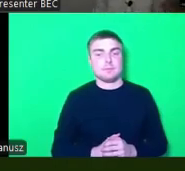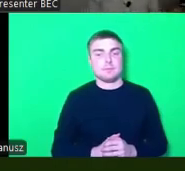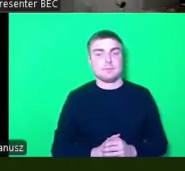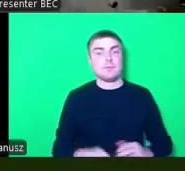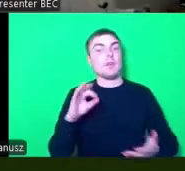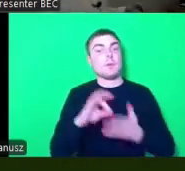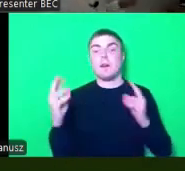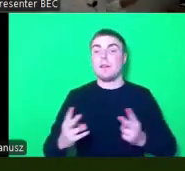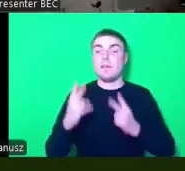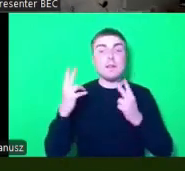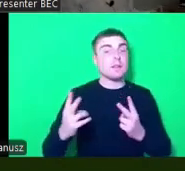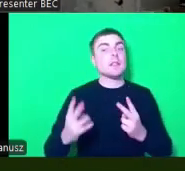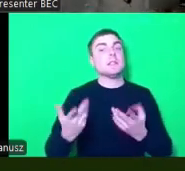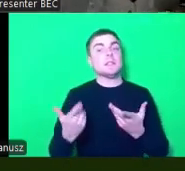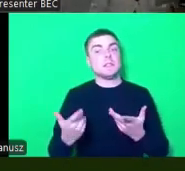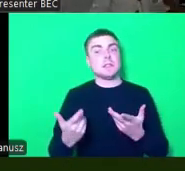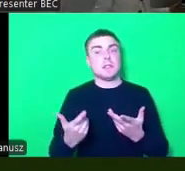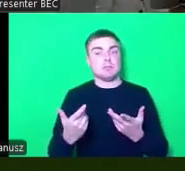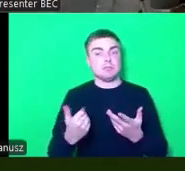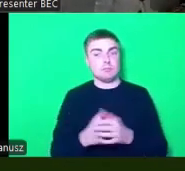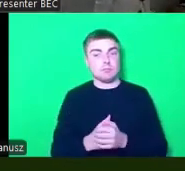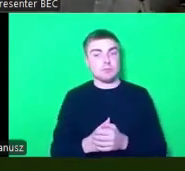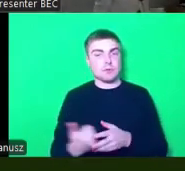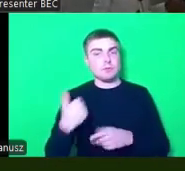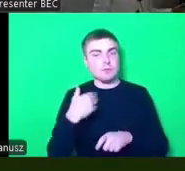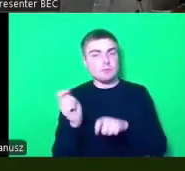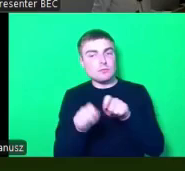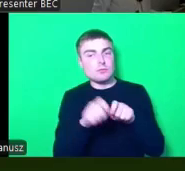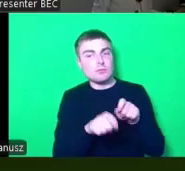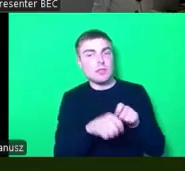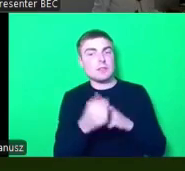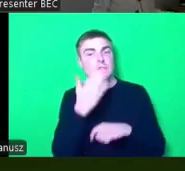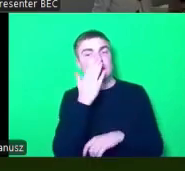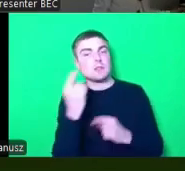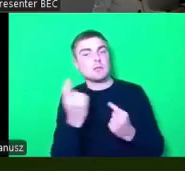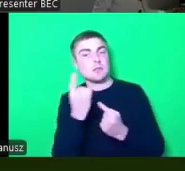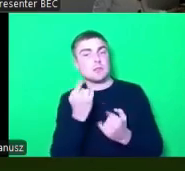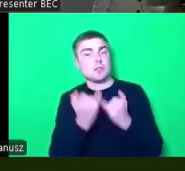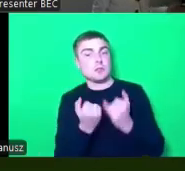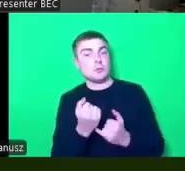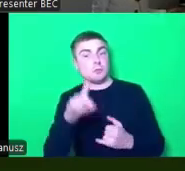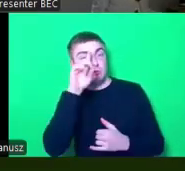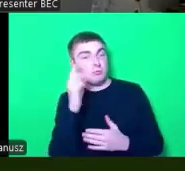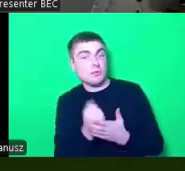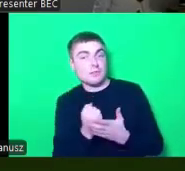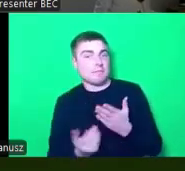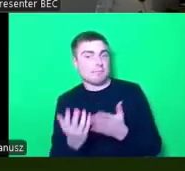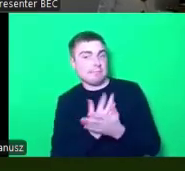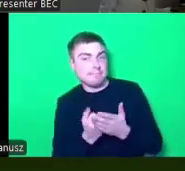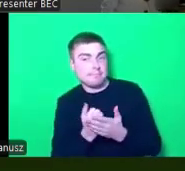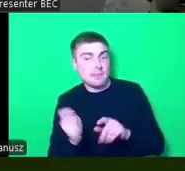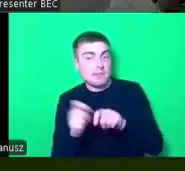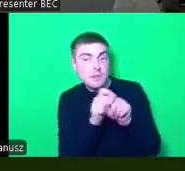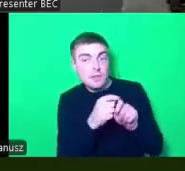been controlled for income. So we know that there's a kind of tendency that the greener areas, also the richer areas,